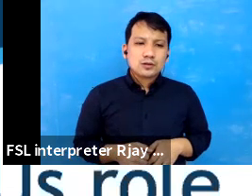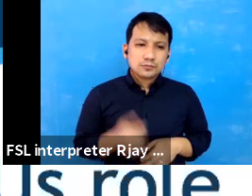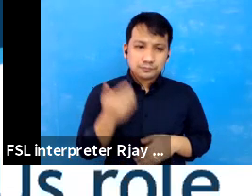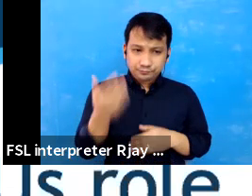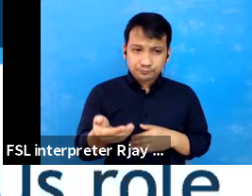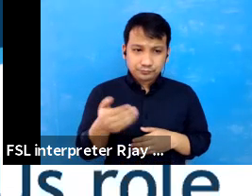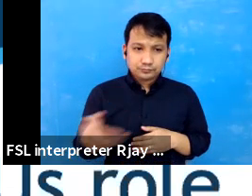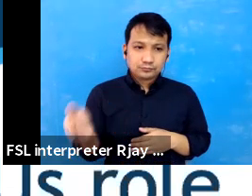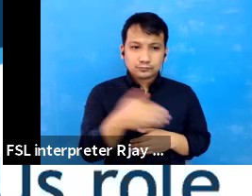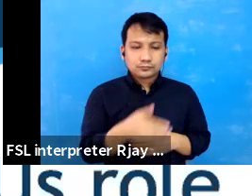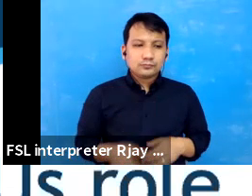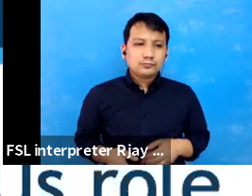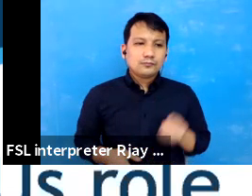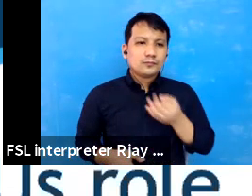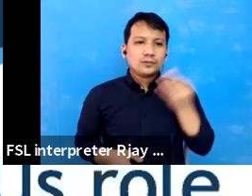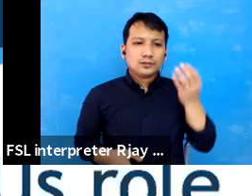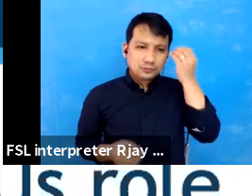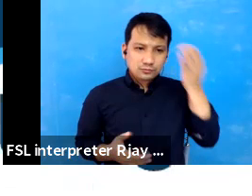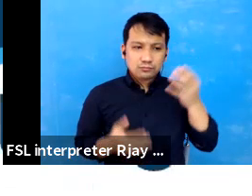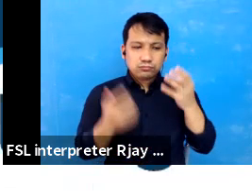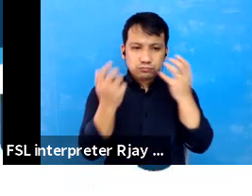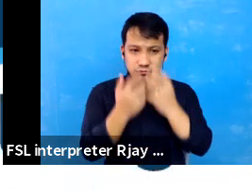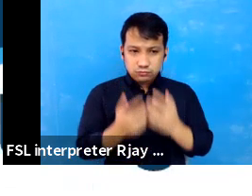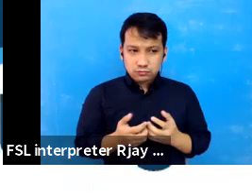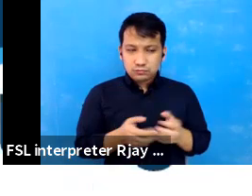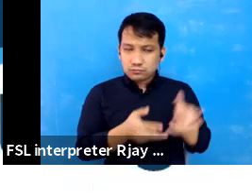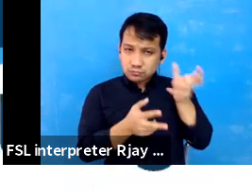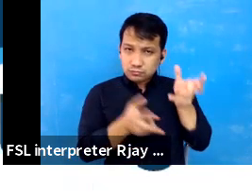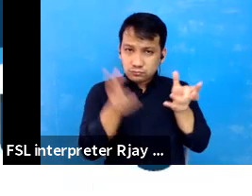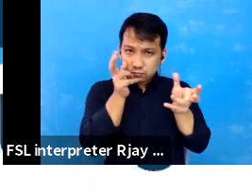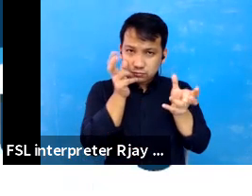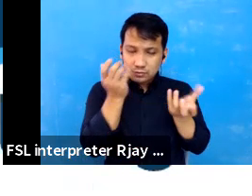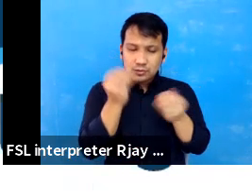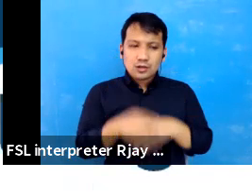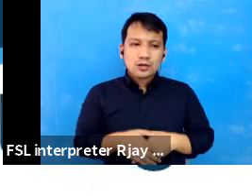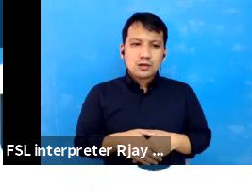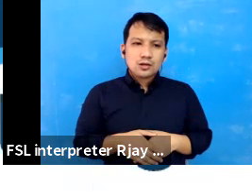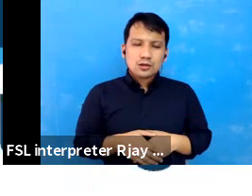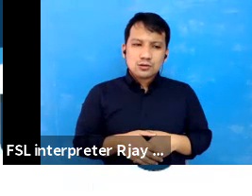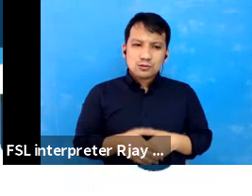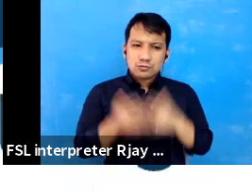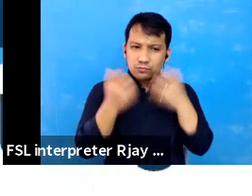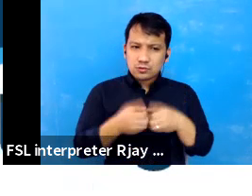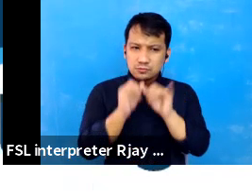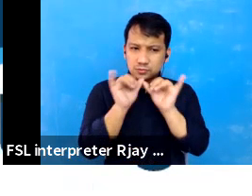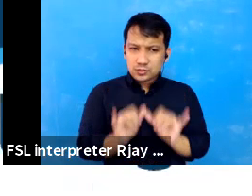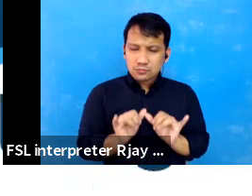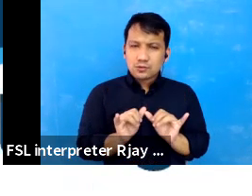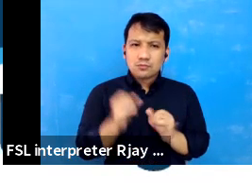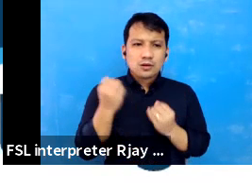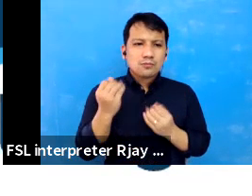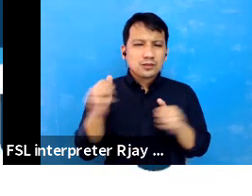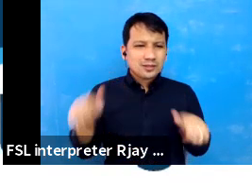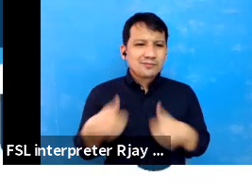slide, please. However, as we have listened to them, the complexity of the system also presents a lot